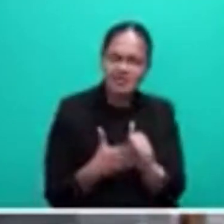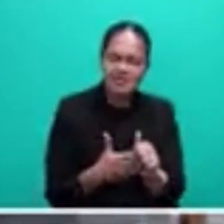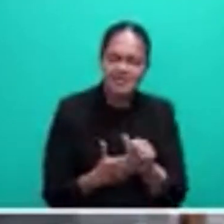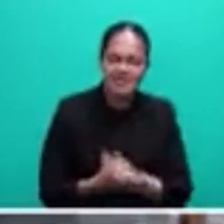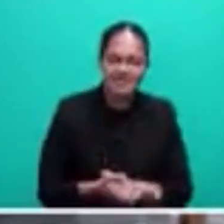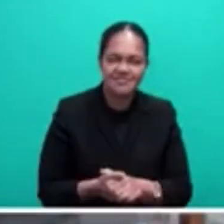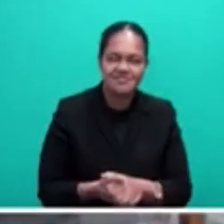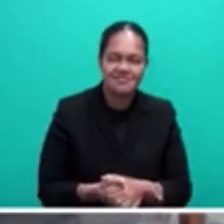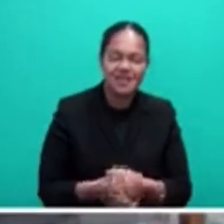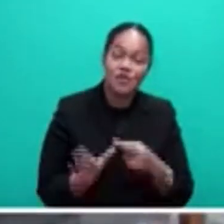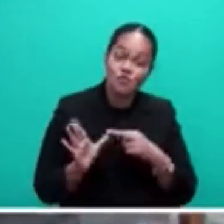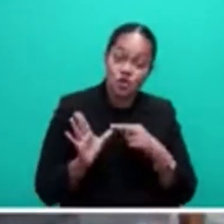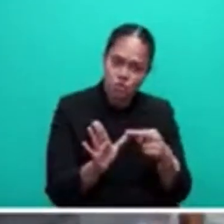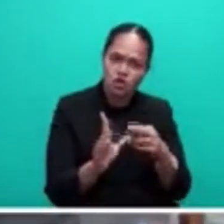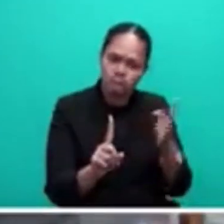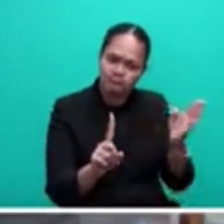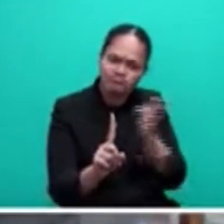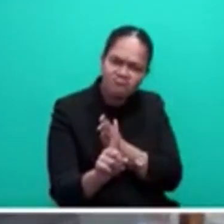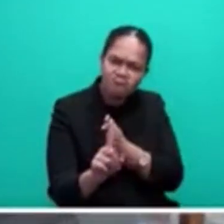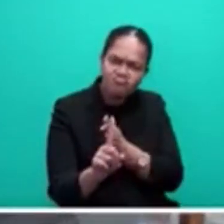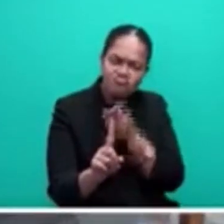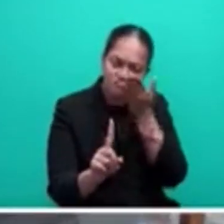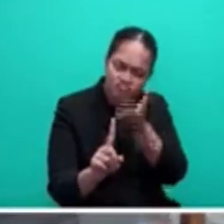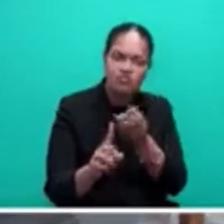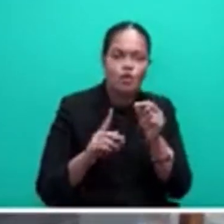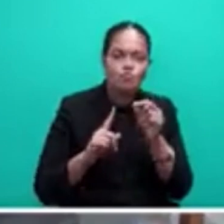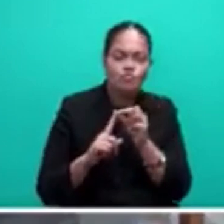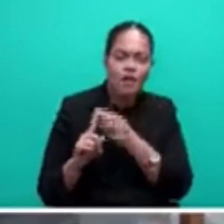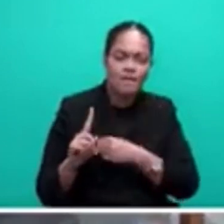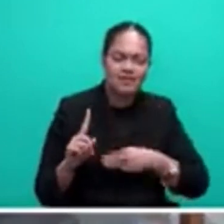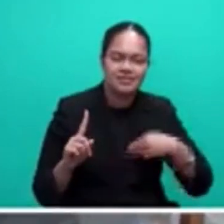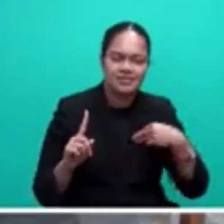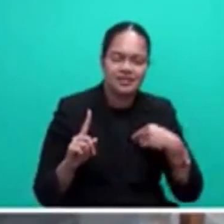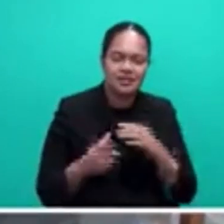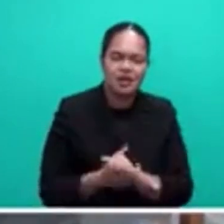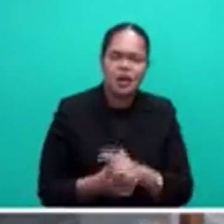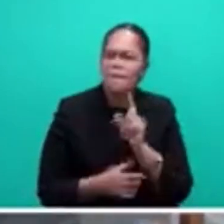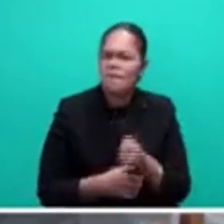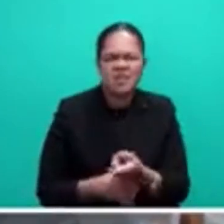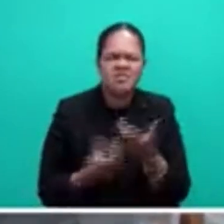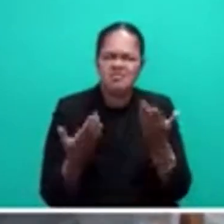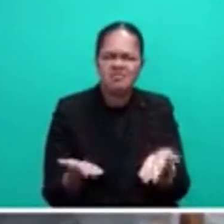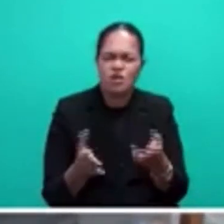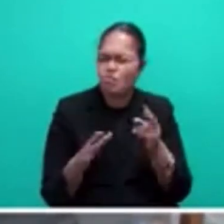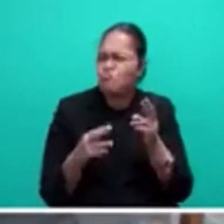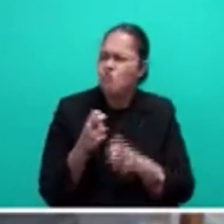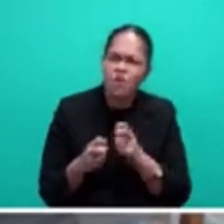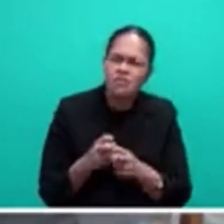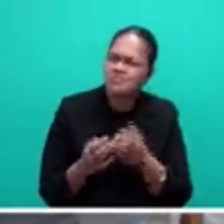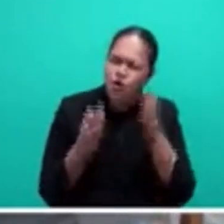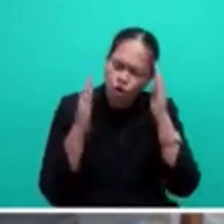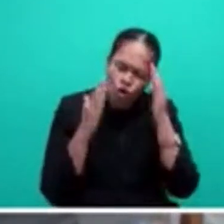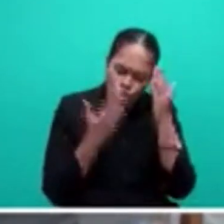Our responses align to our leader, the Prime Minister. But here's the problem, Honourable Speaker, with the